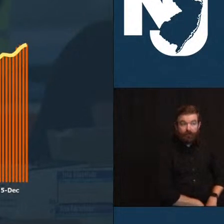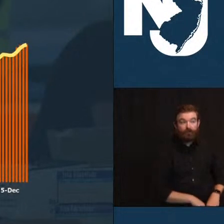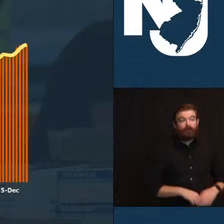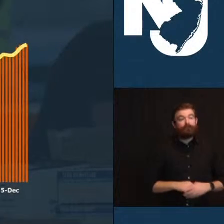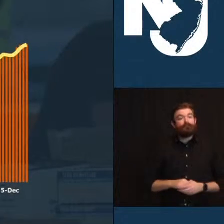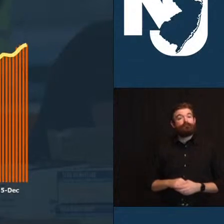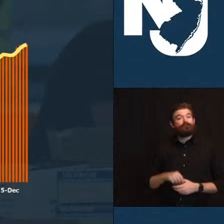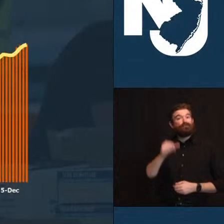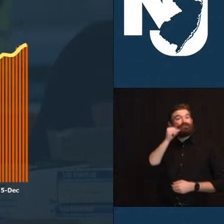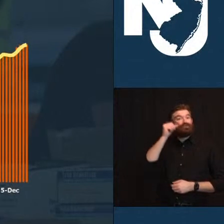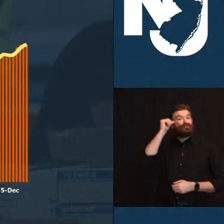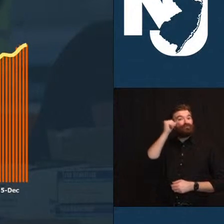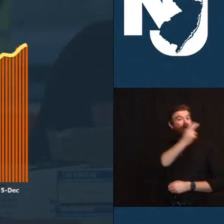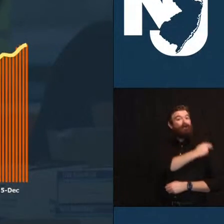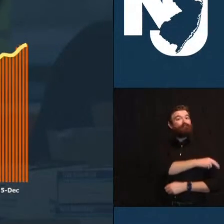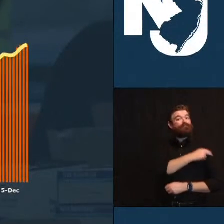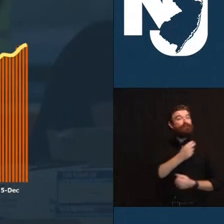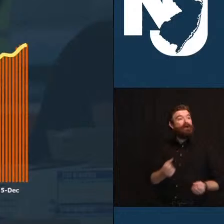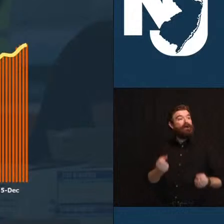3,571 patients,